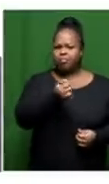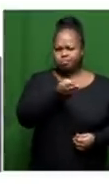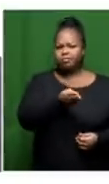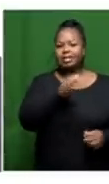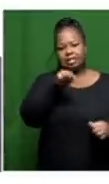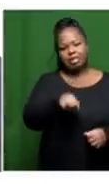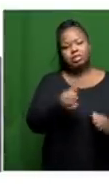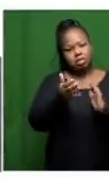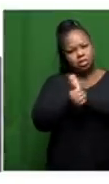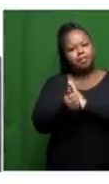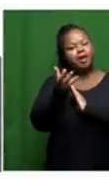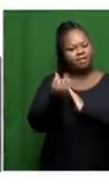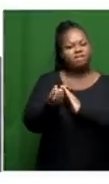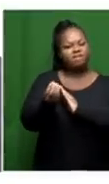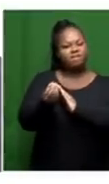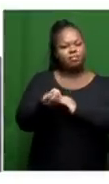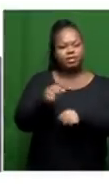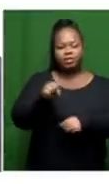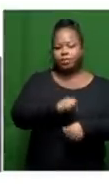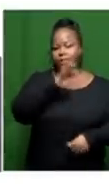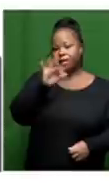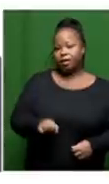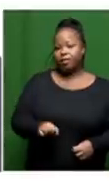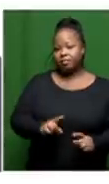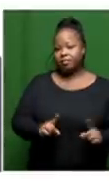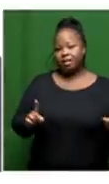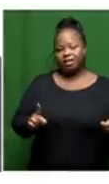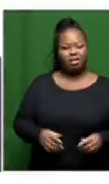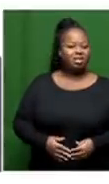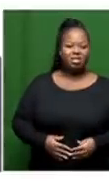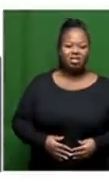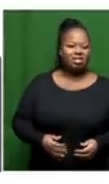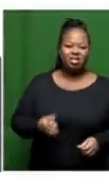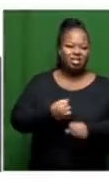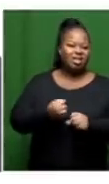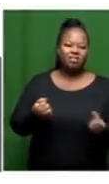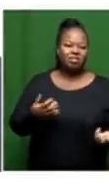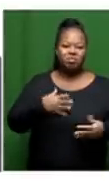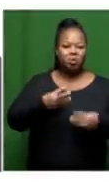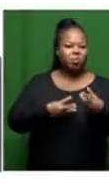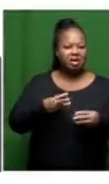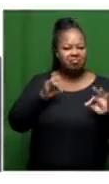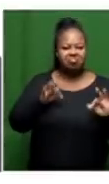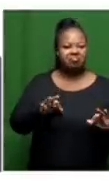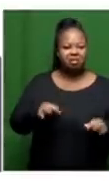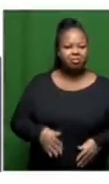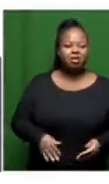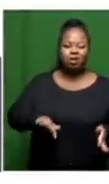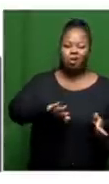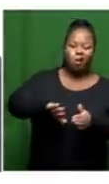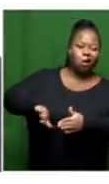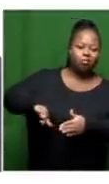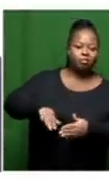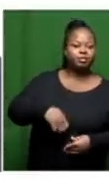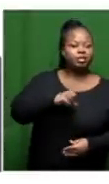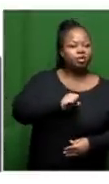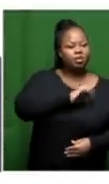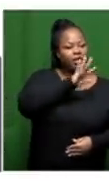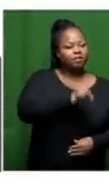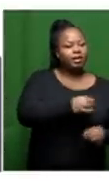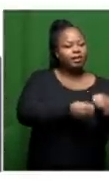The competent engineers in South Africa are underutilized or totally excluded from running the infrastructure of South